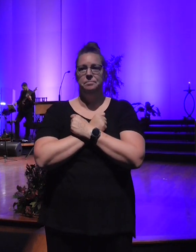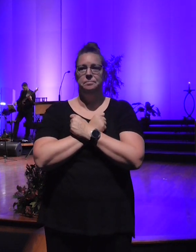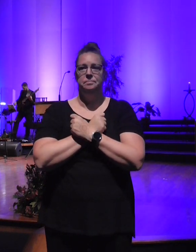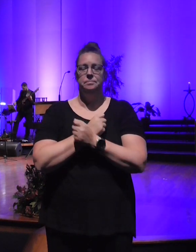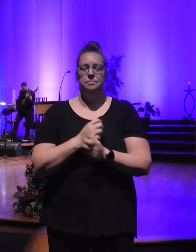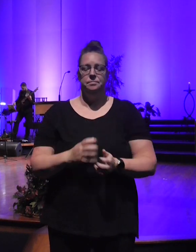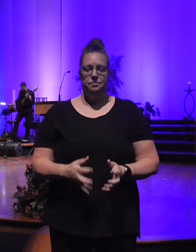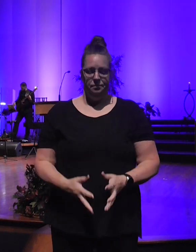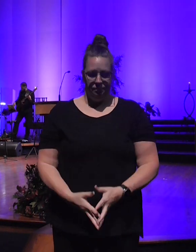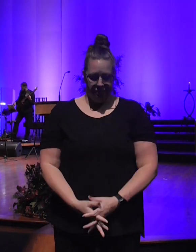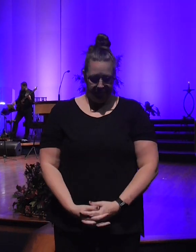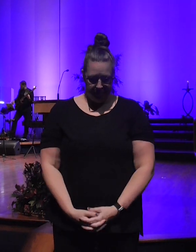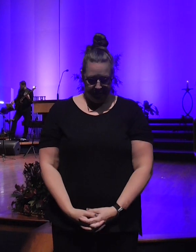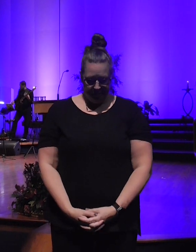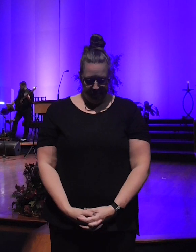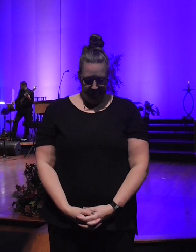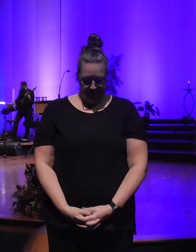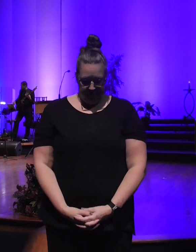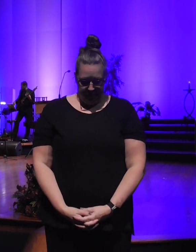love.